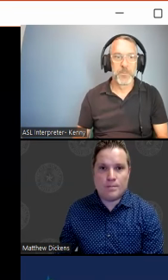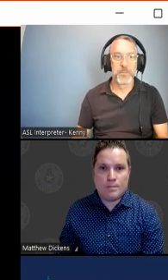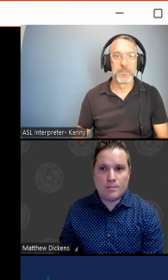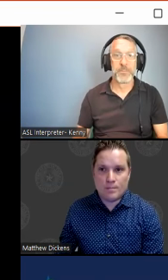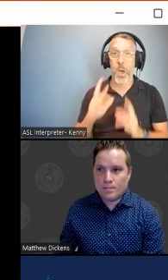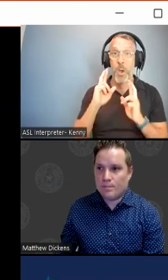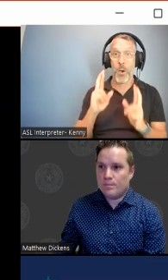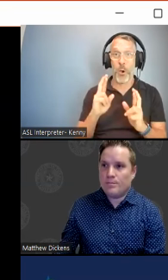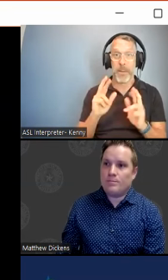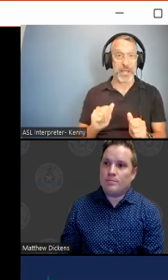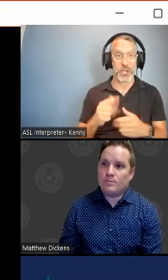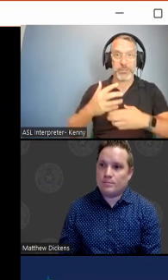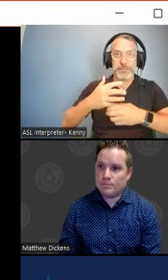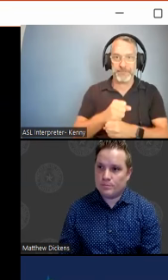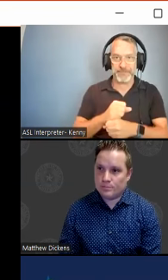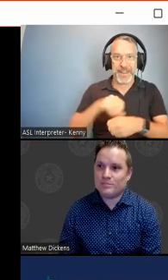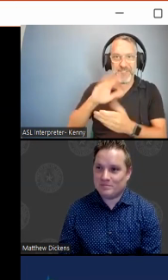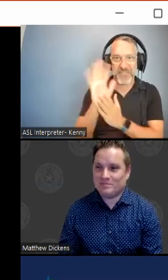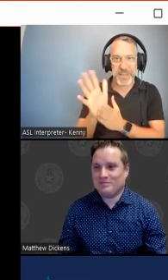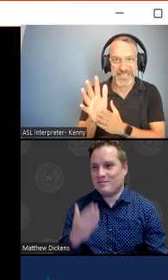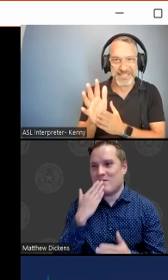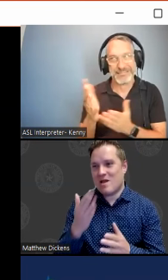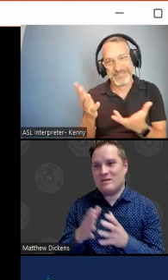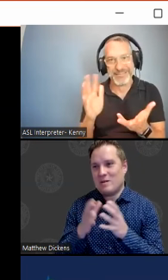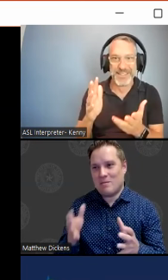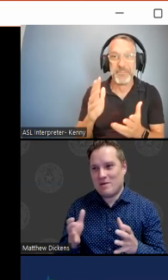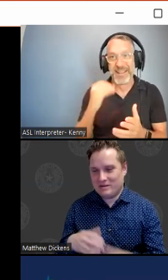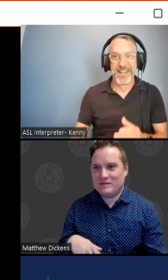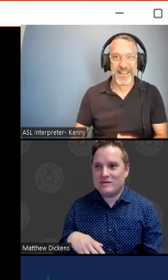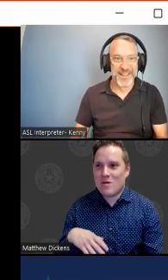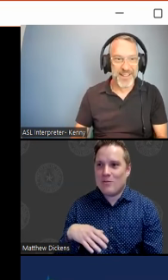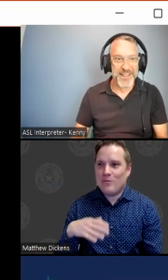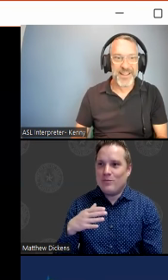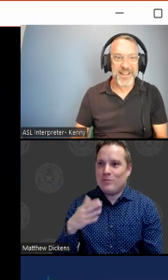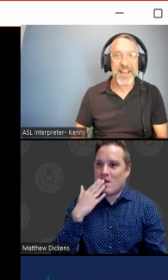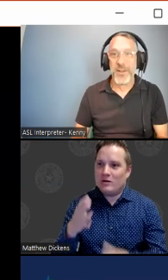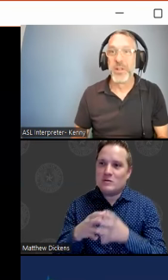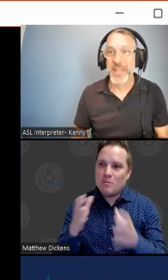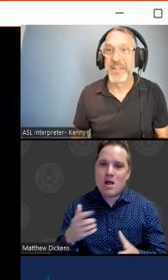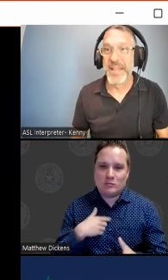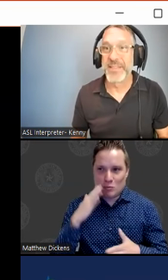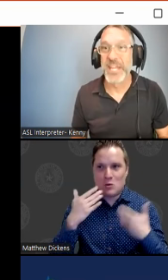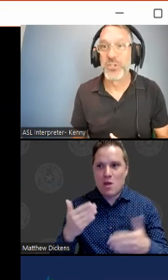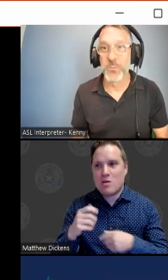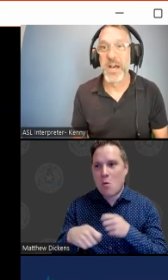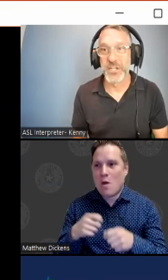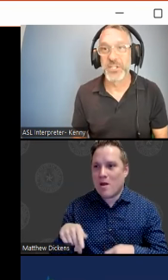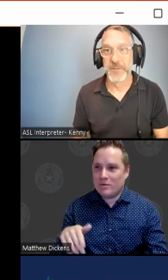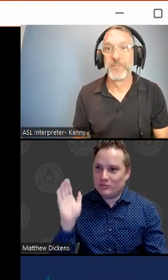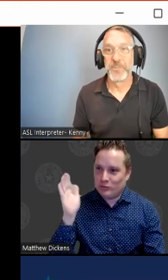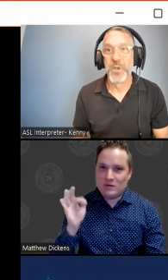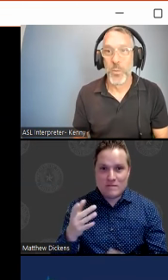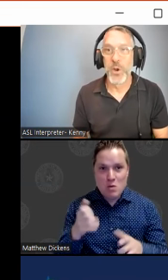Well, I hope I was able to condense it in five minutes, but if you have any additional questions, thank you so